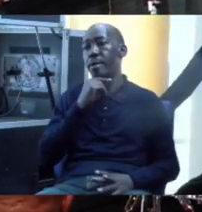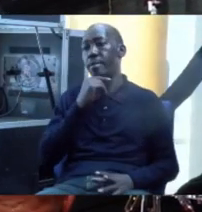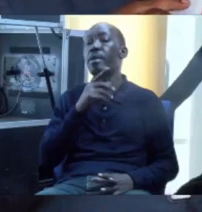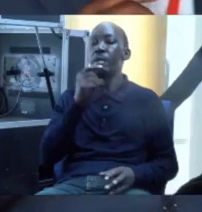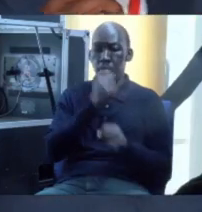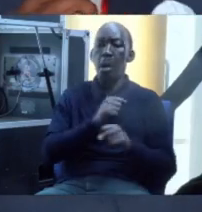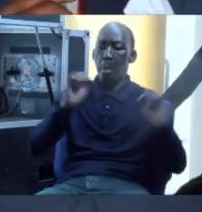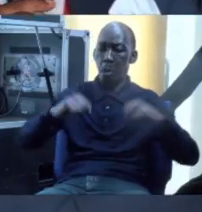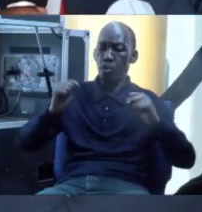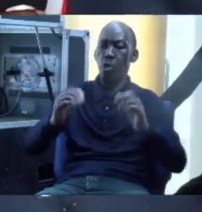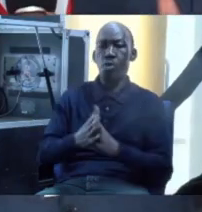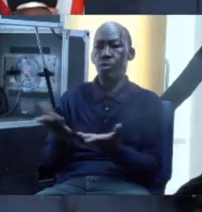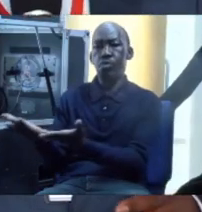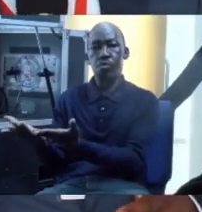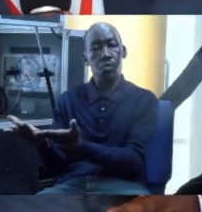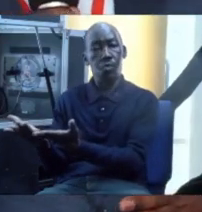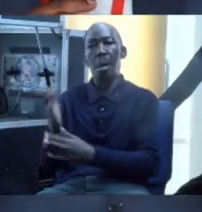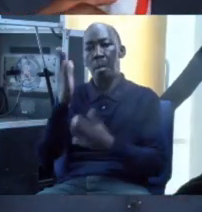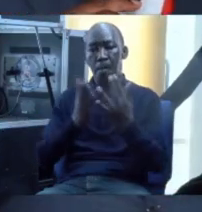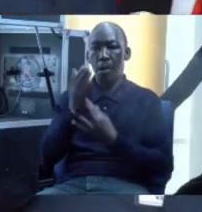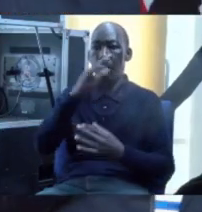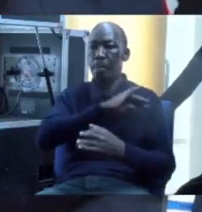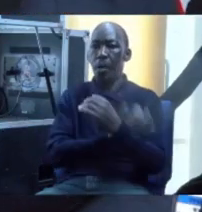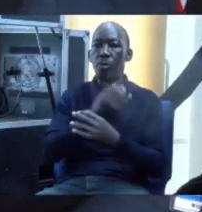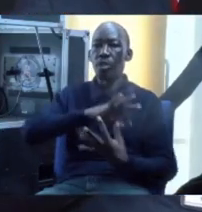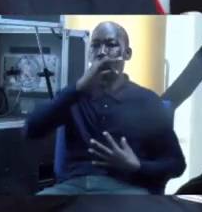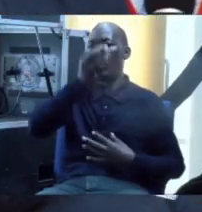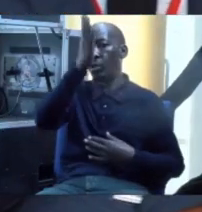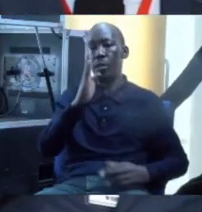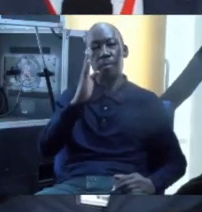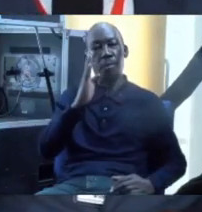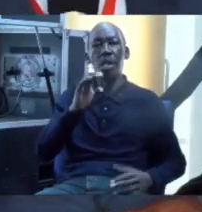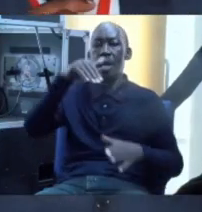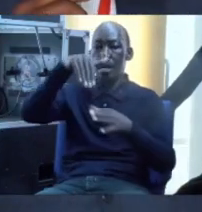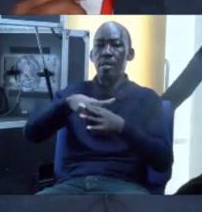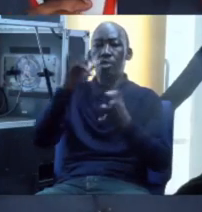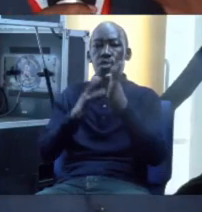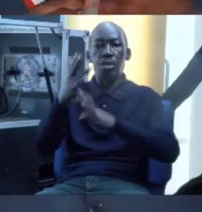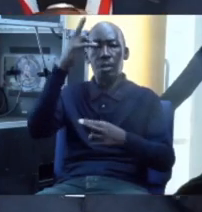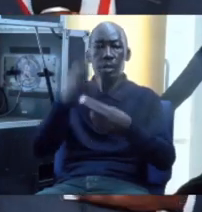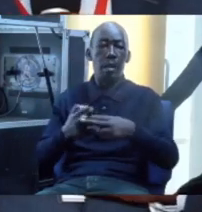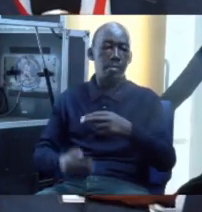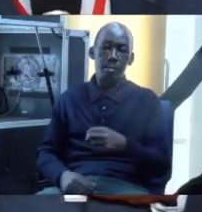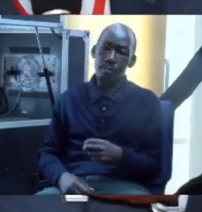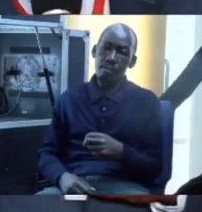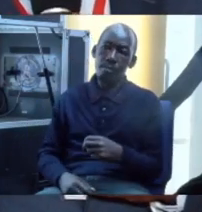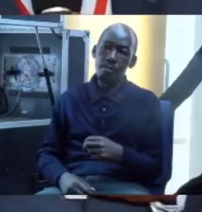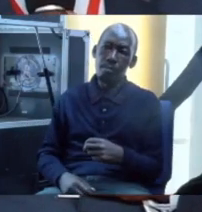it be possible with you. Ebu kiwezekane by the power of the Spirit of kwa God. Nguvu za roho mtakatifu. In Jesus' name. Katika jina la